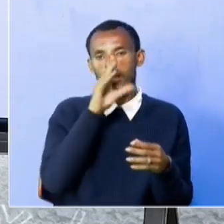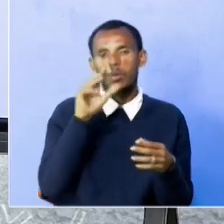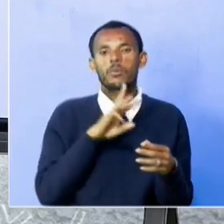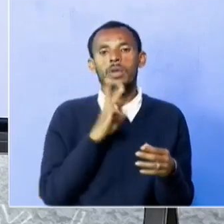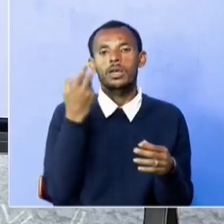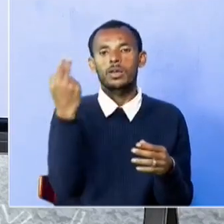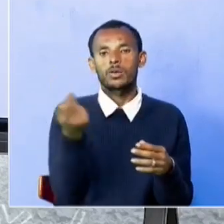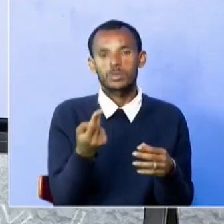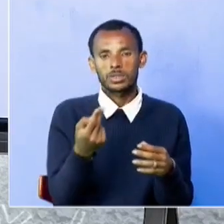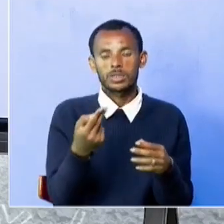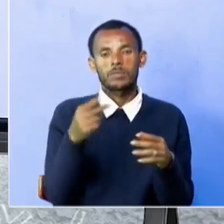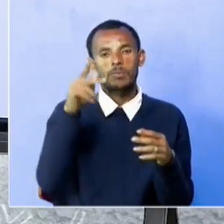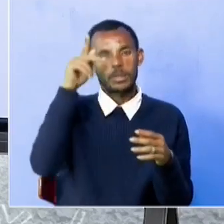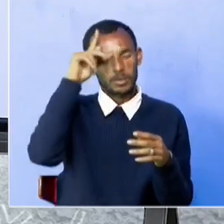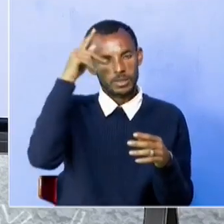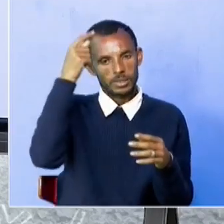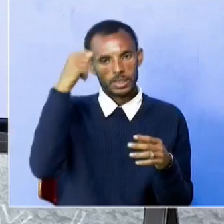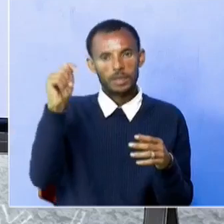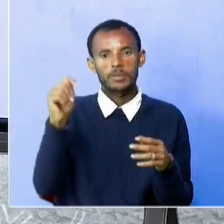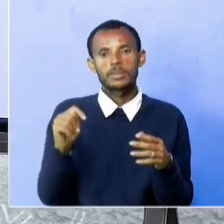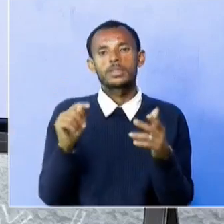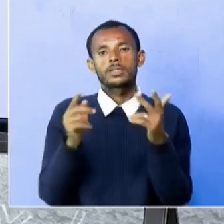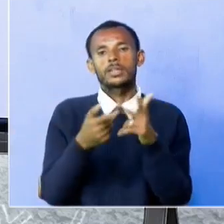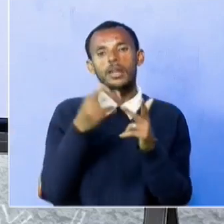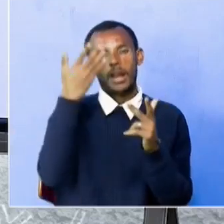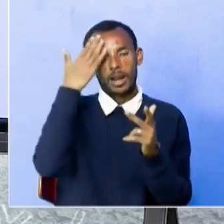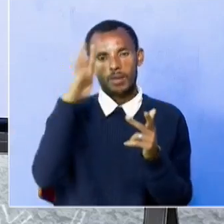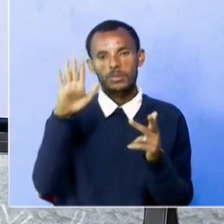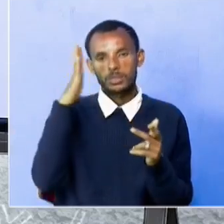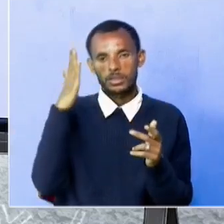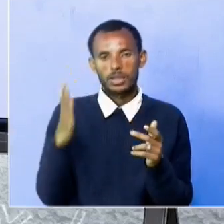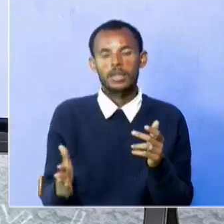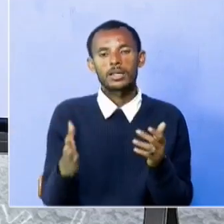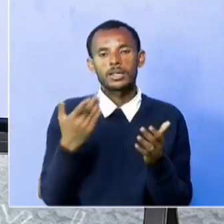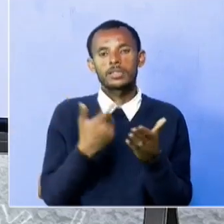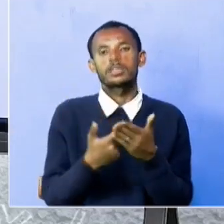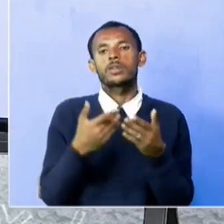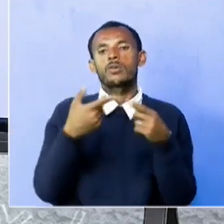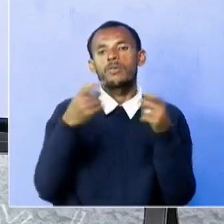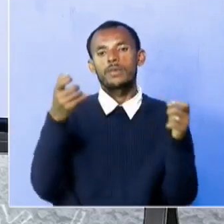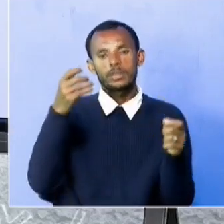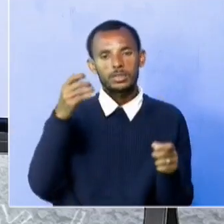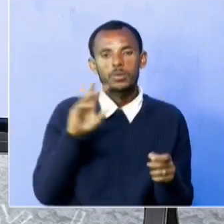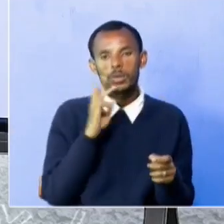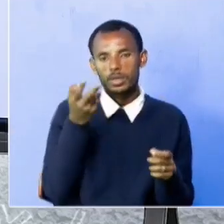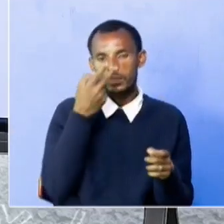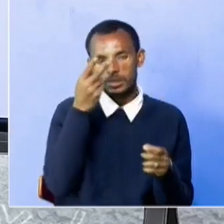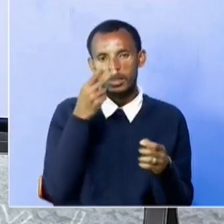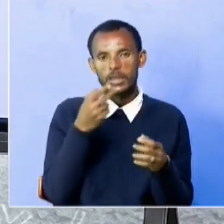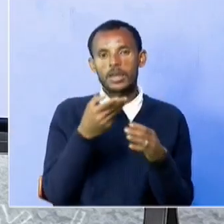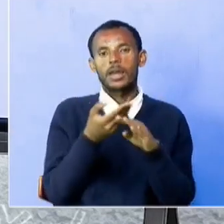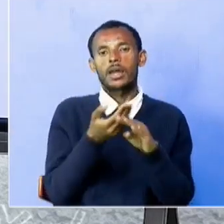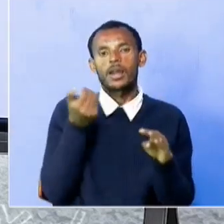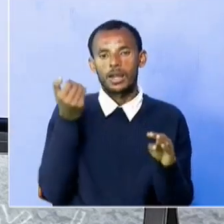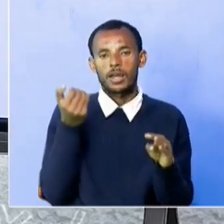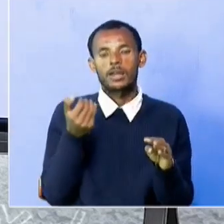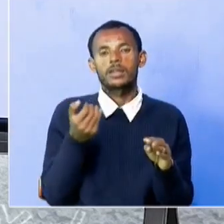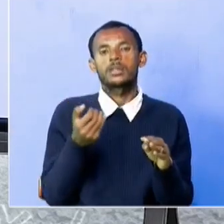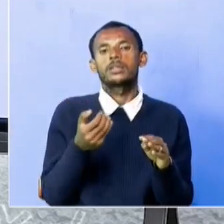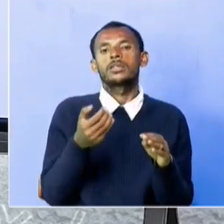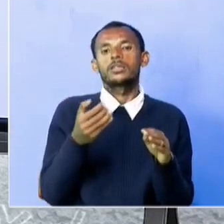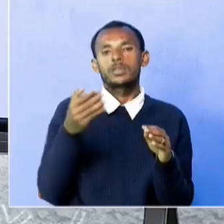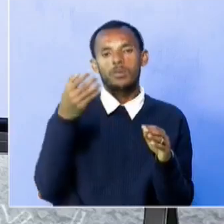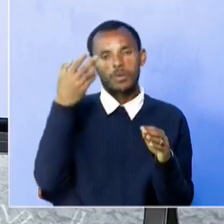applied Pythagoras theorem to find the third unknown sides. But in the converse, as I've said earlier, the converse of